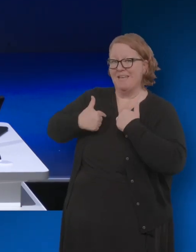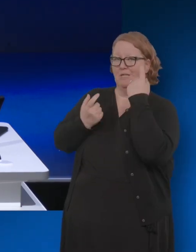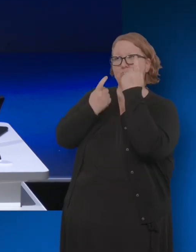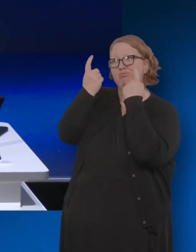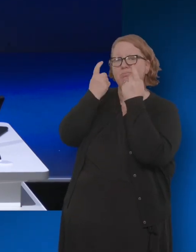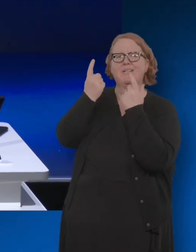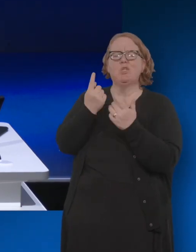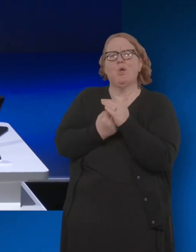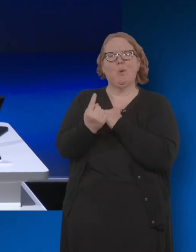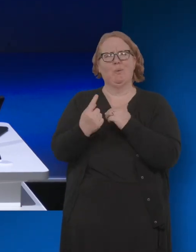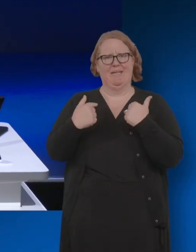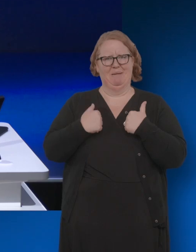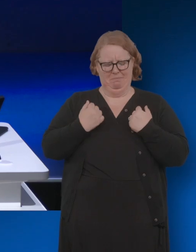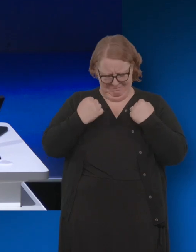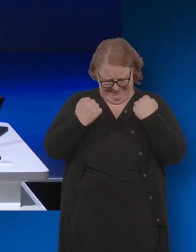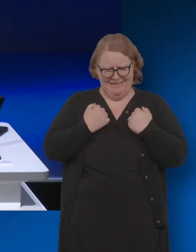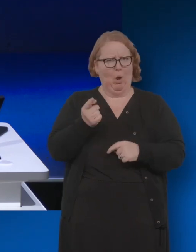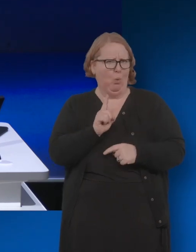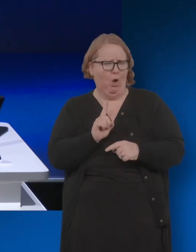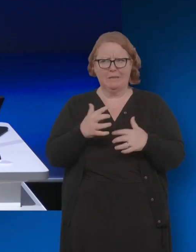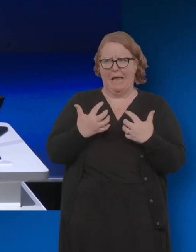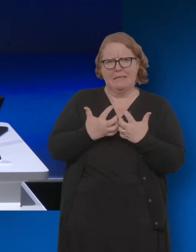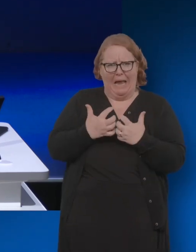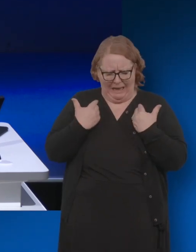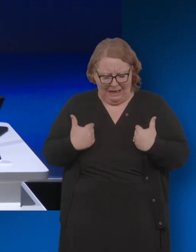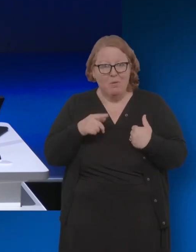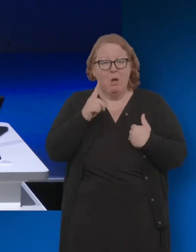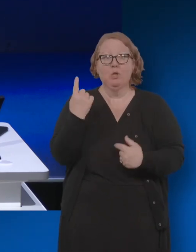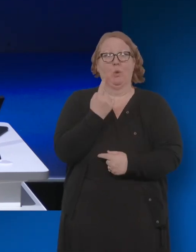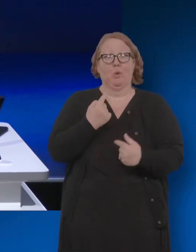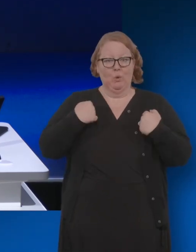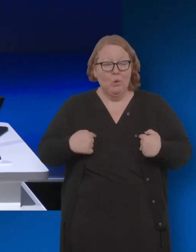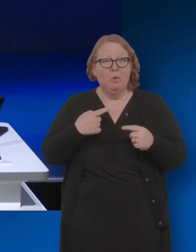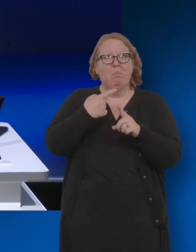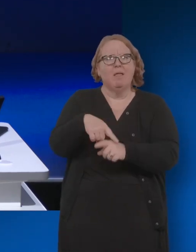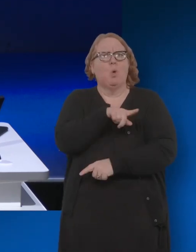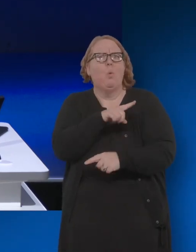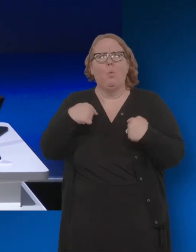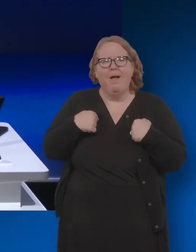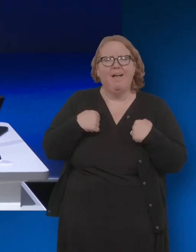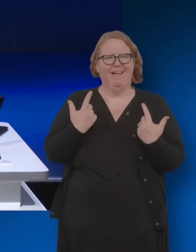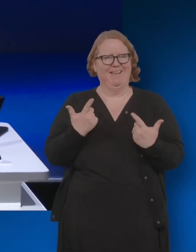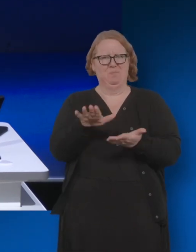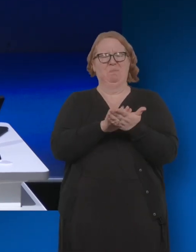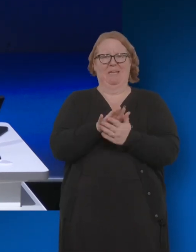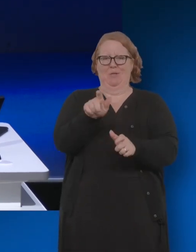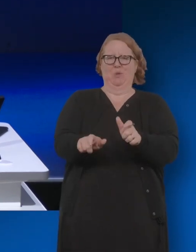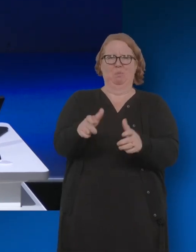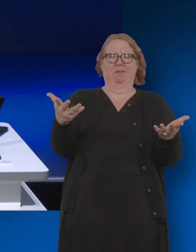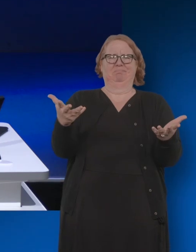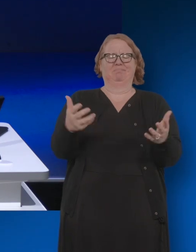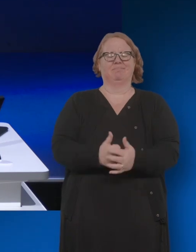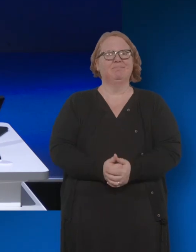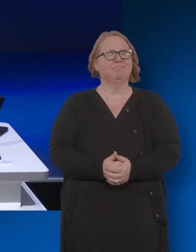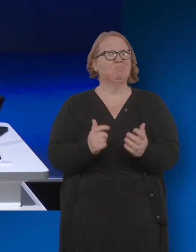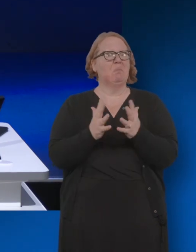not just what I am and how I am, but who I am and why I am. Does it mean to be human? These are really